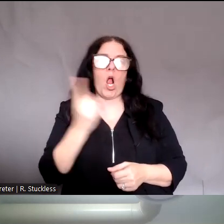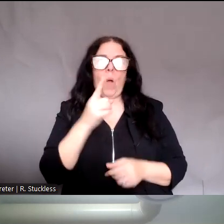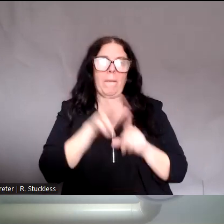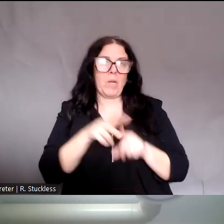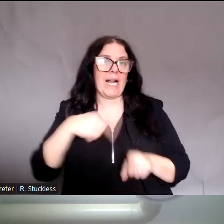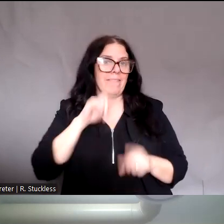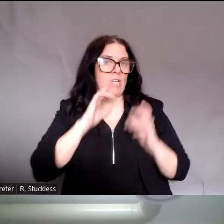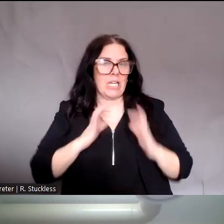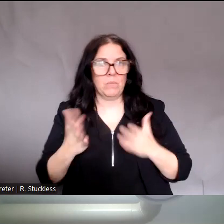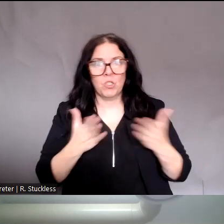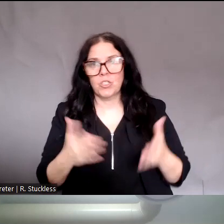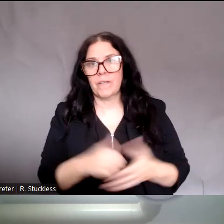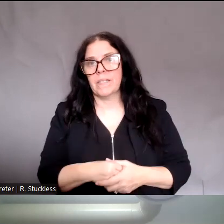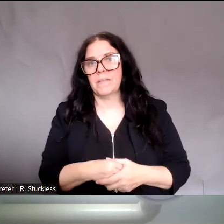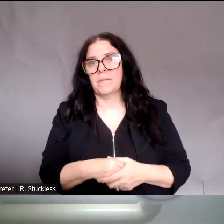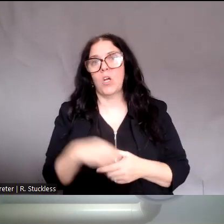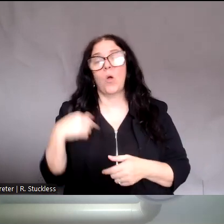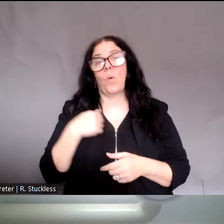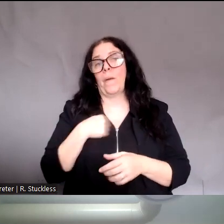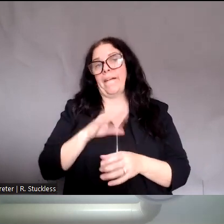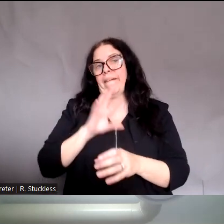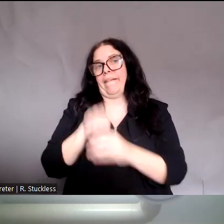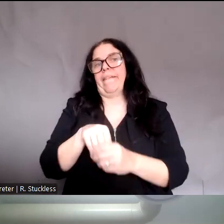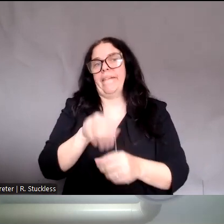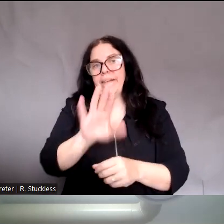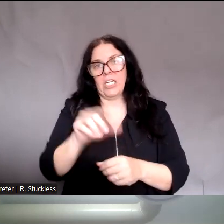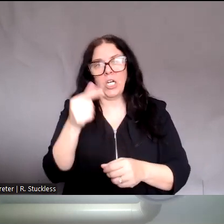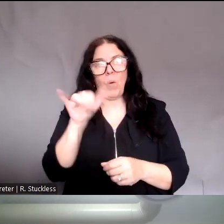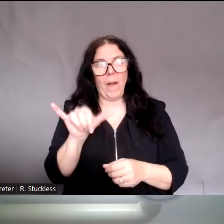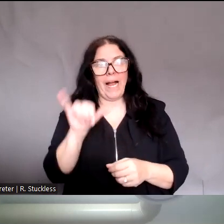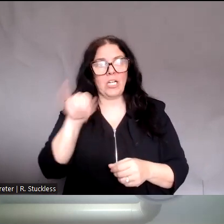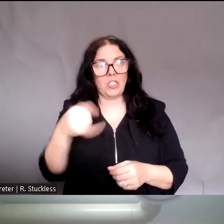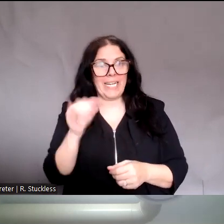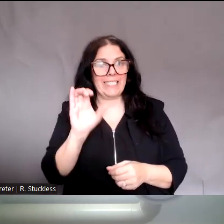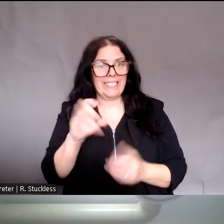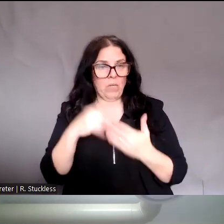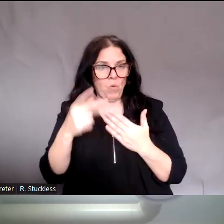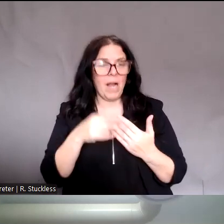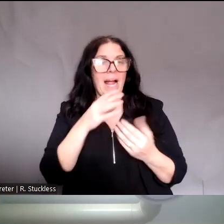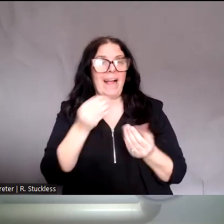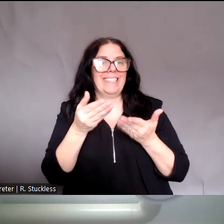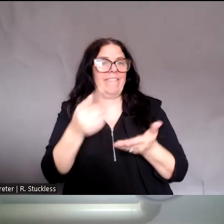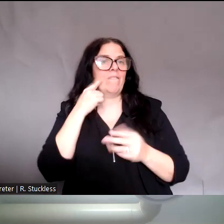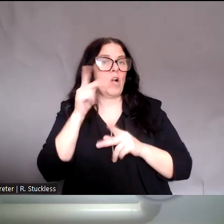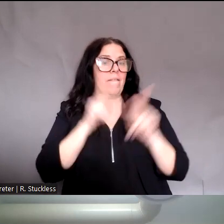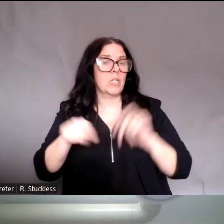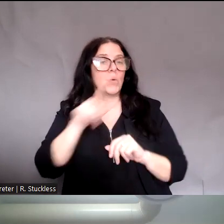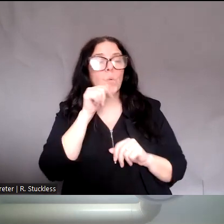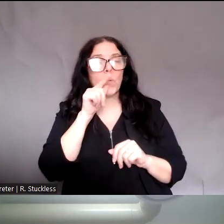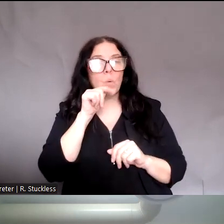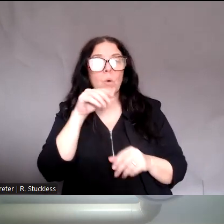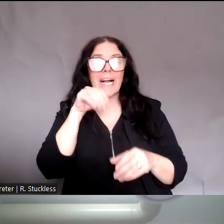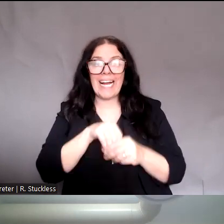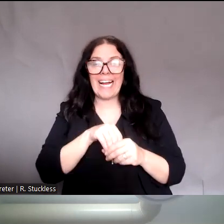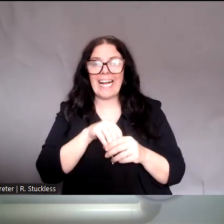We would parachute into their YJC program and deliver it to folks who were actually outside of our